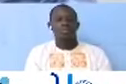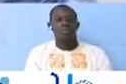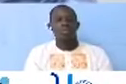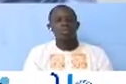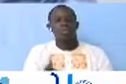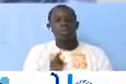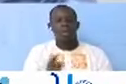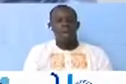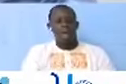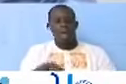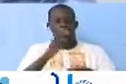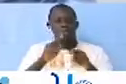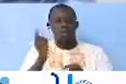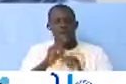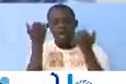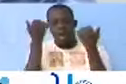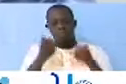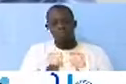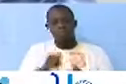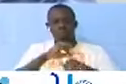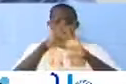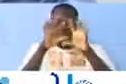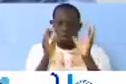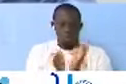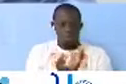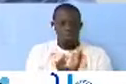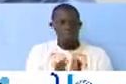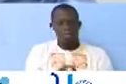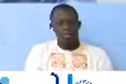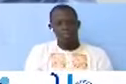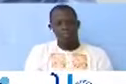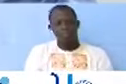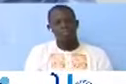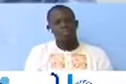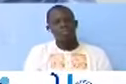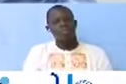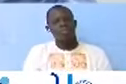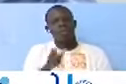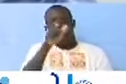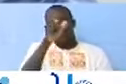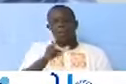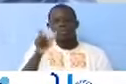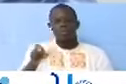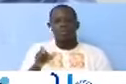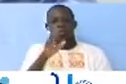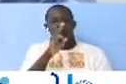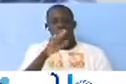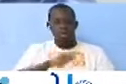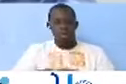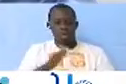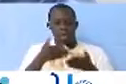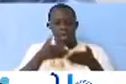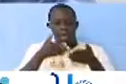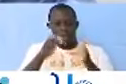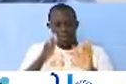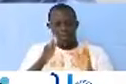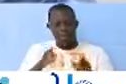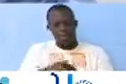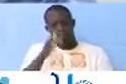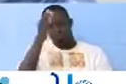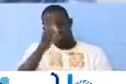What is in the whole matter? The person who is on the side of